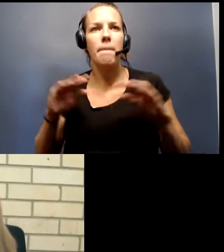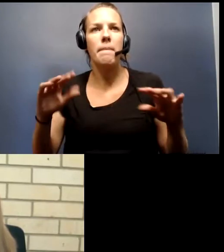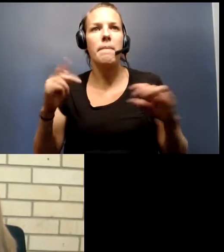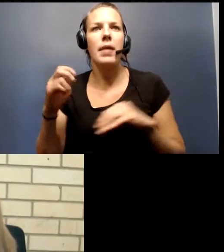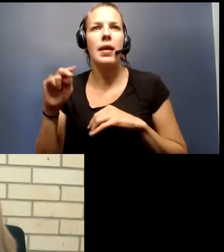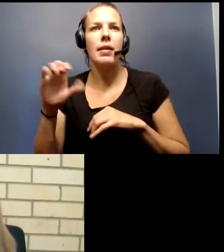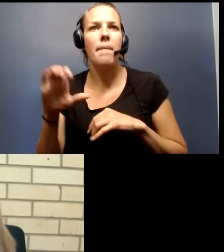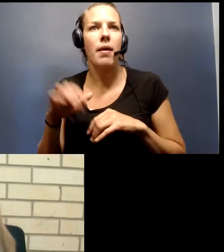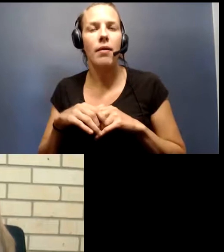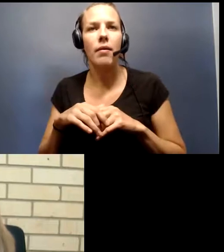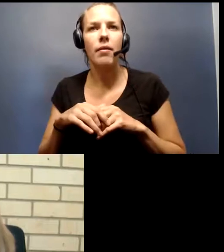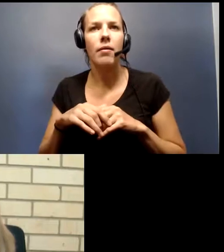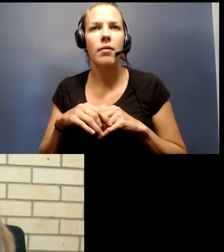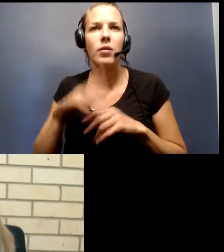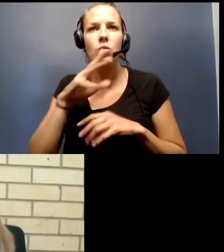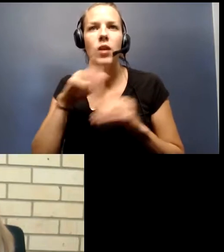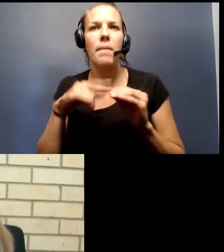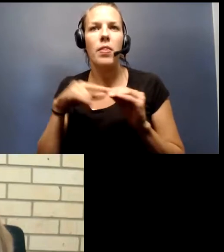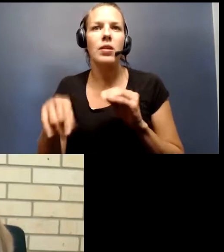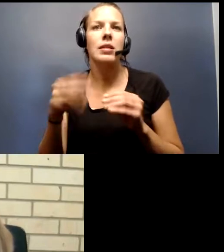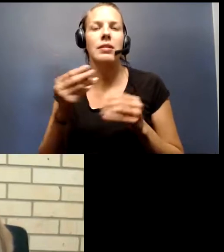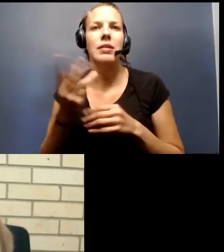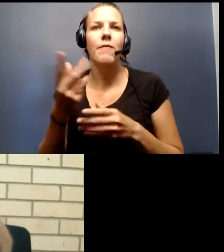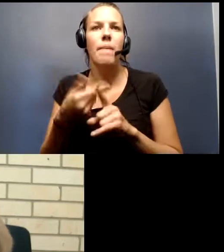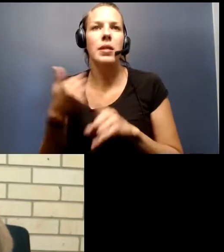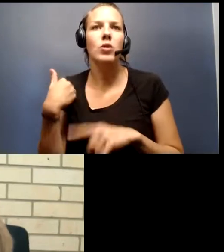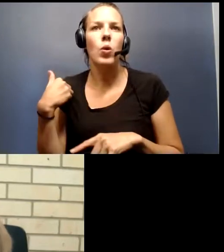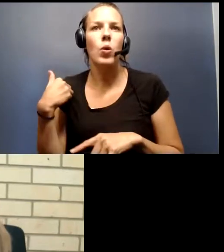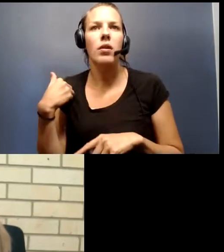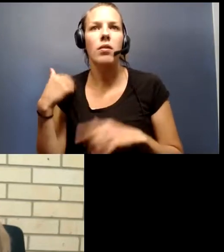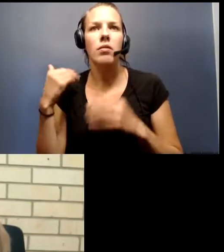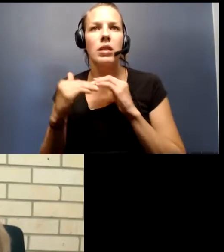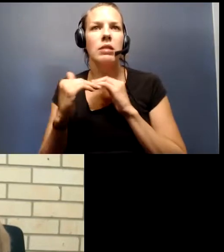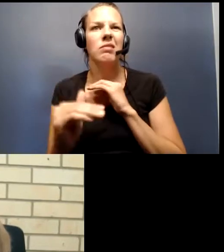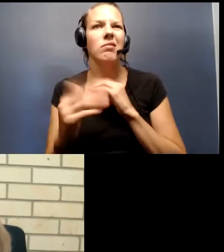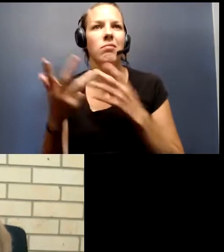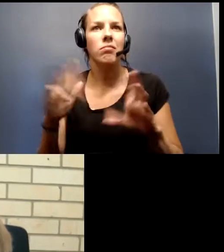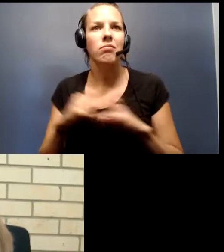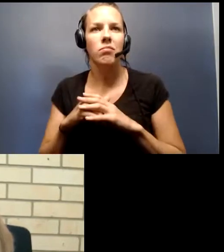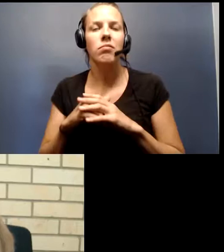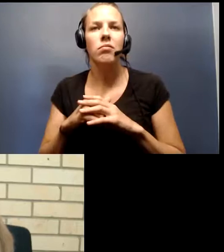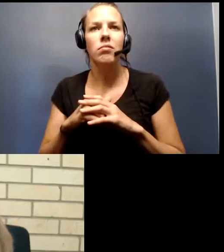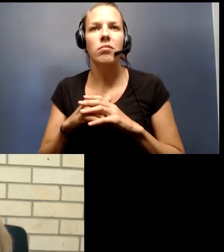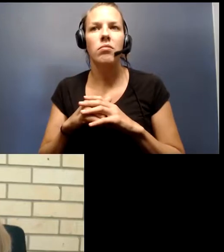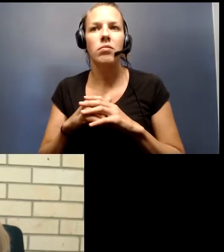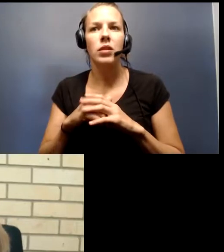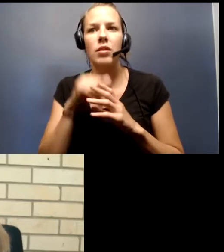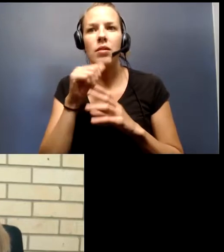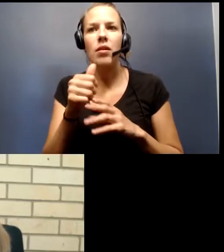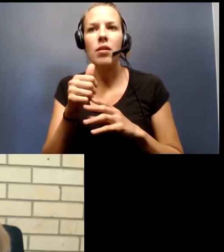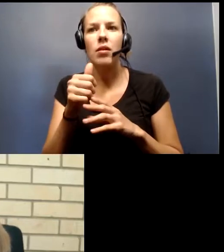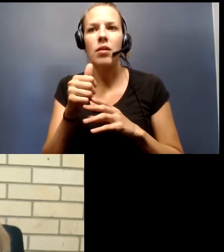talking about this, you know, several months ago. It has leveled off quite a bit, and we have not